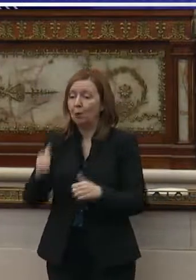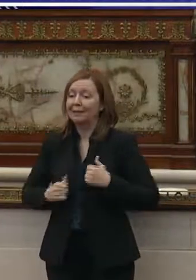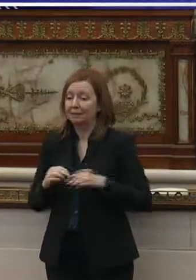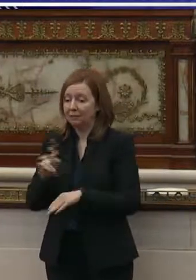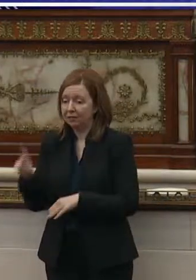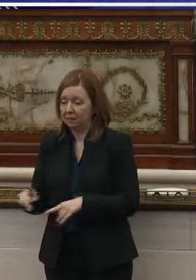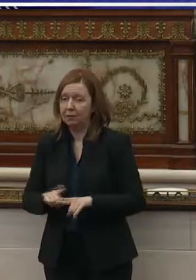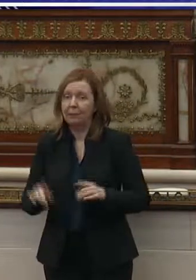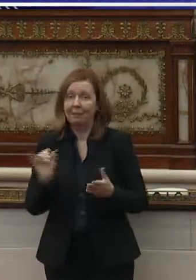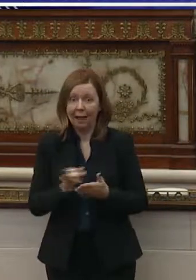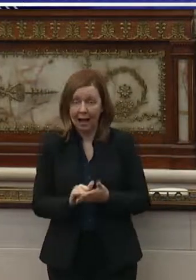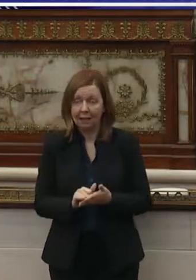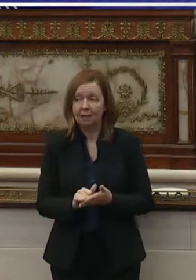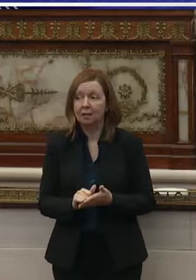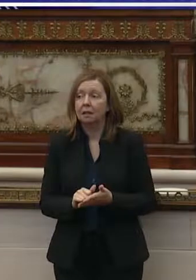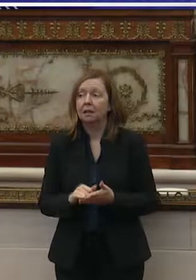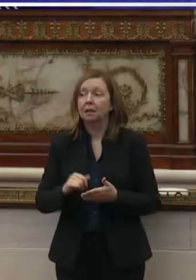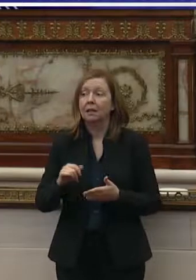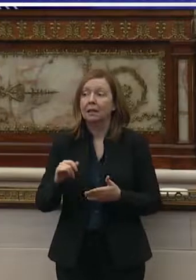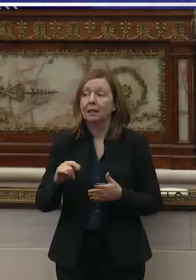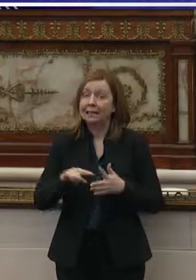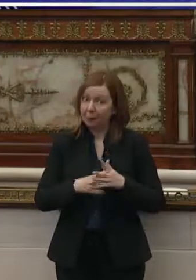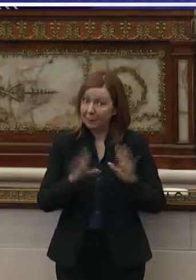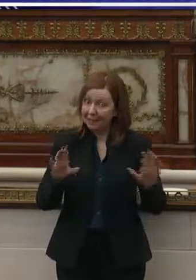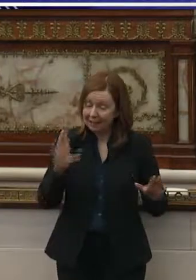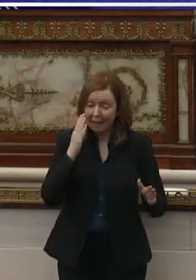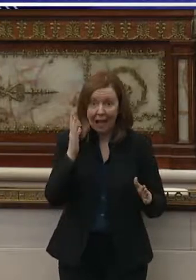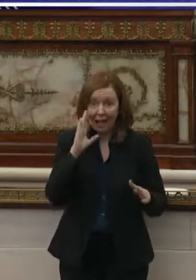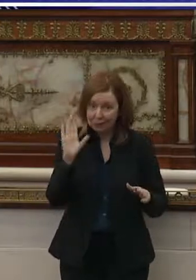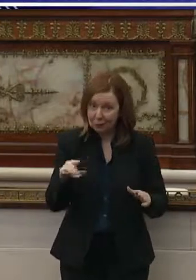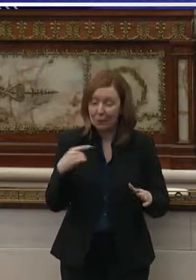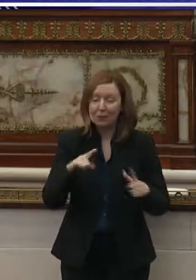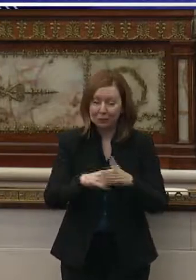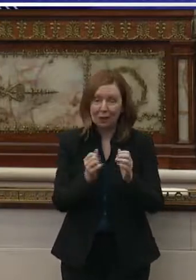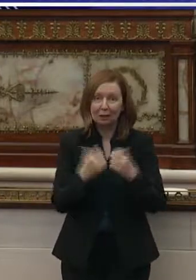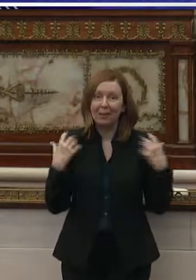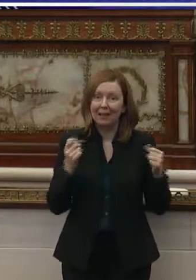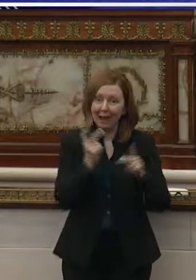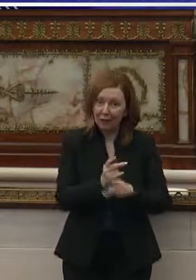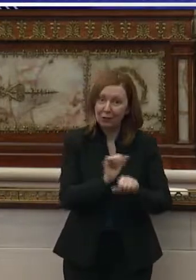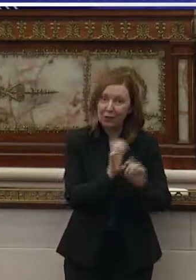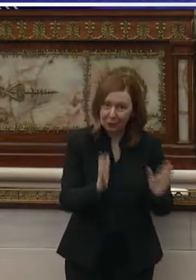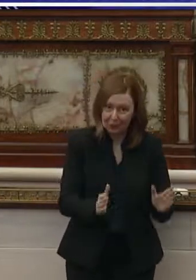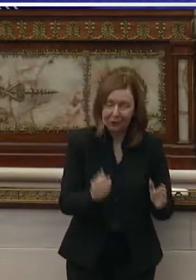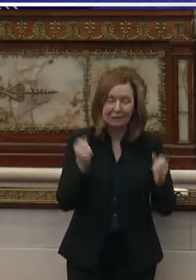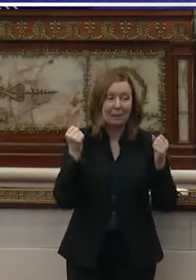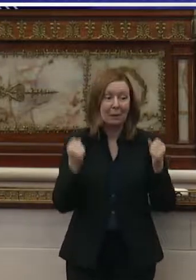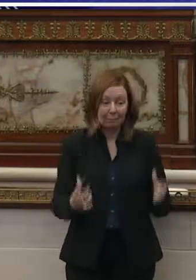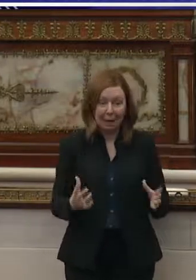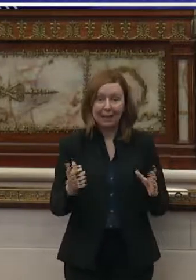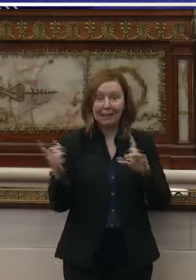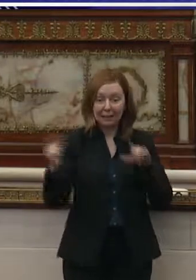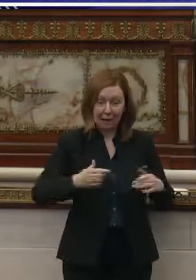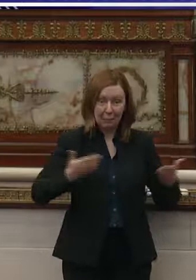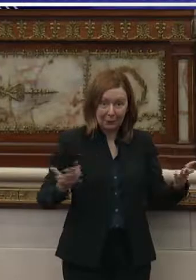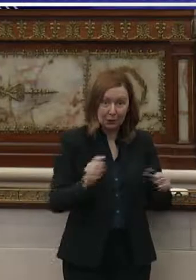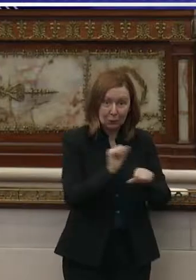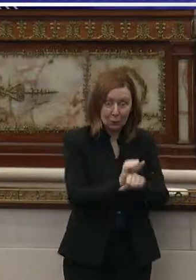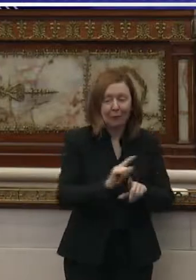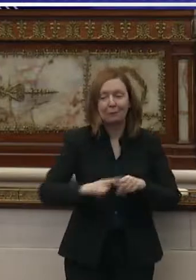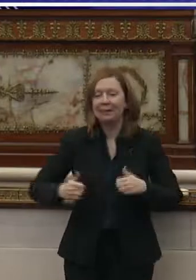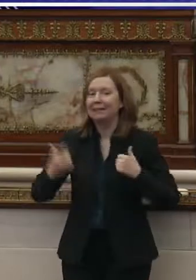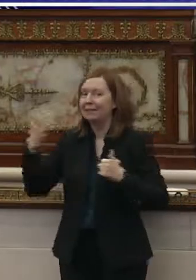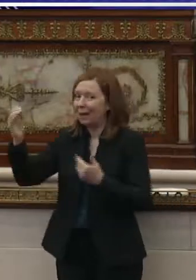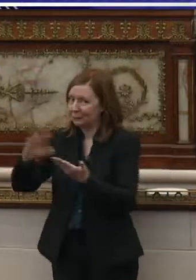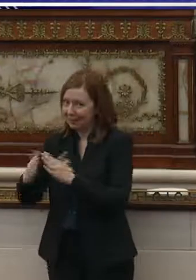was in the beginning, as you know, we started with healthcare workers. Many of our healthcare workers lived outside the city. We're